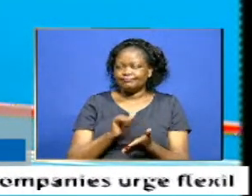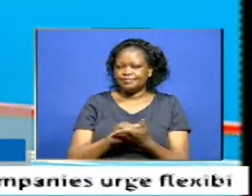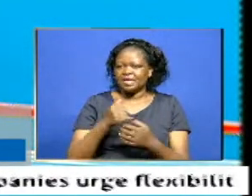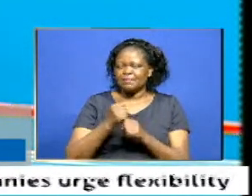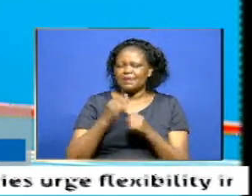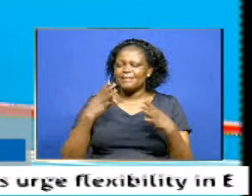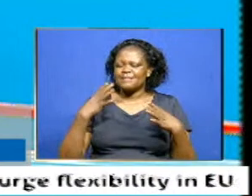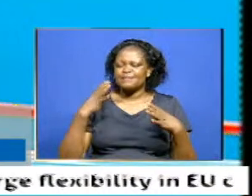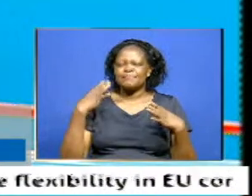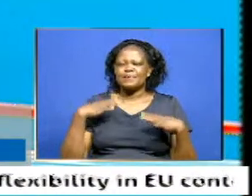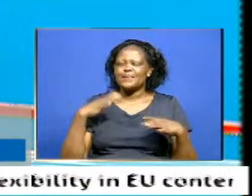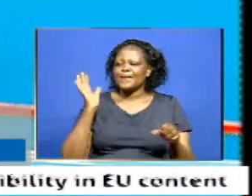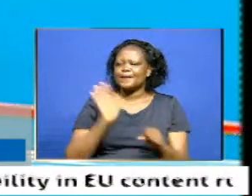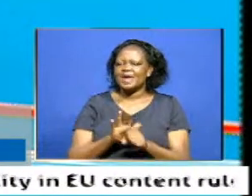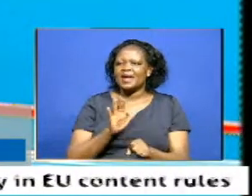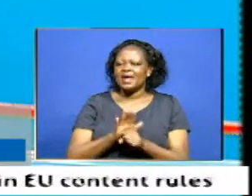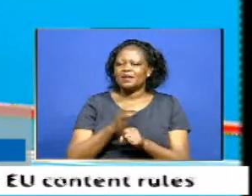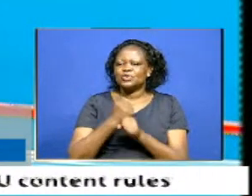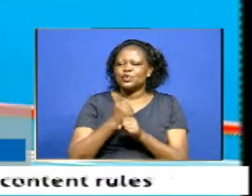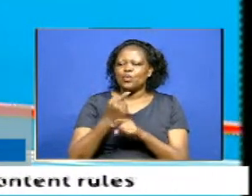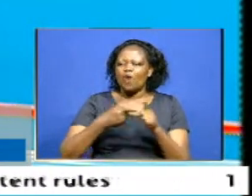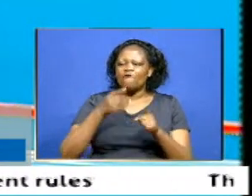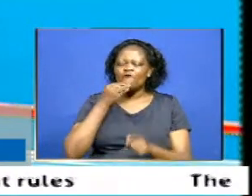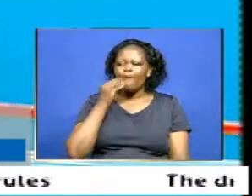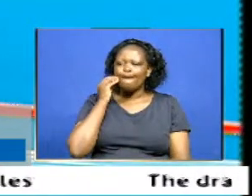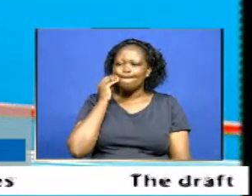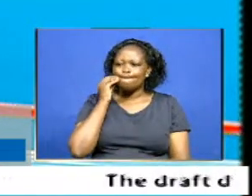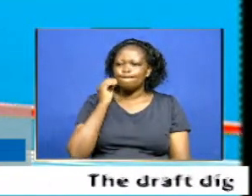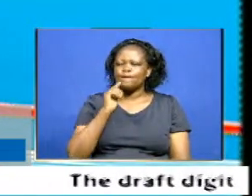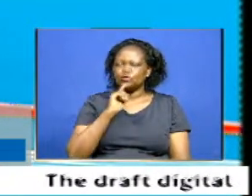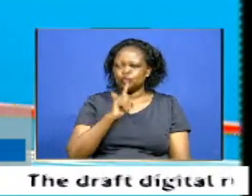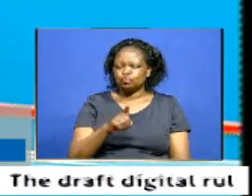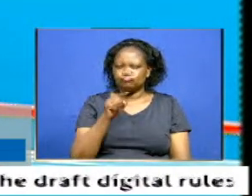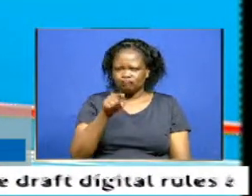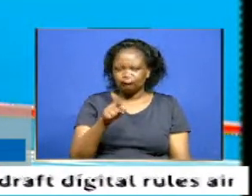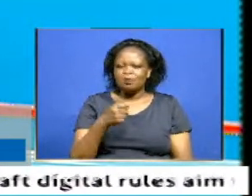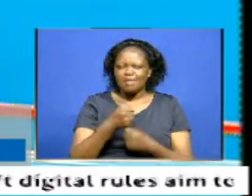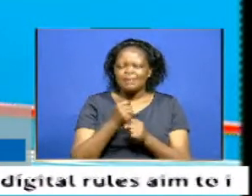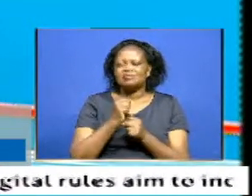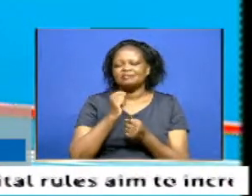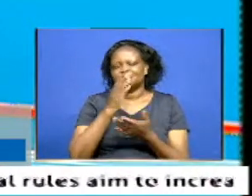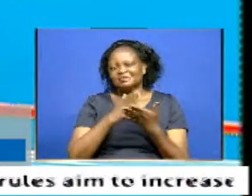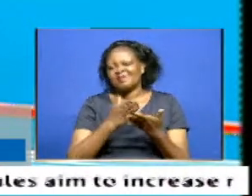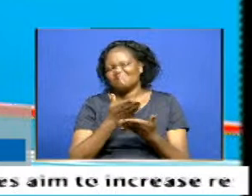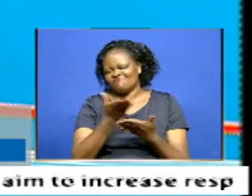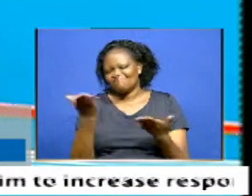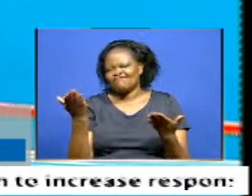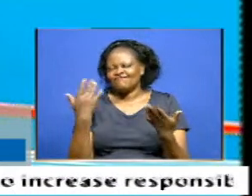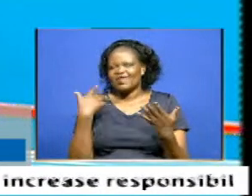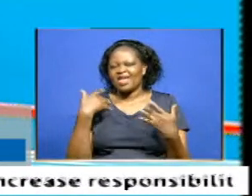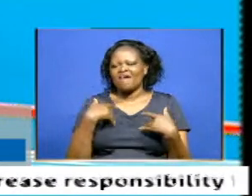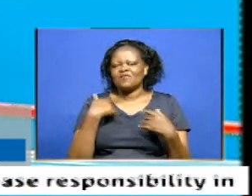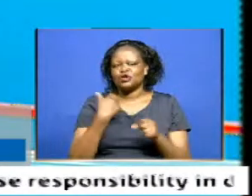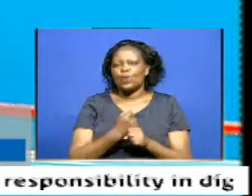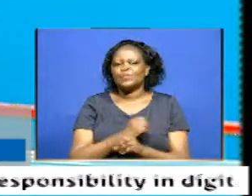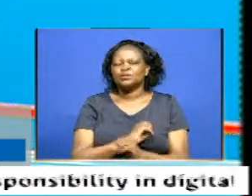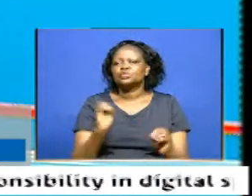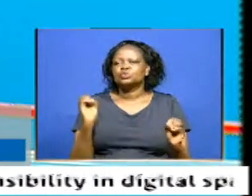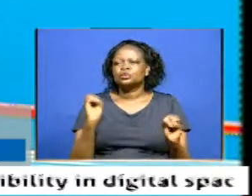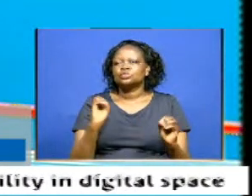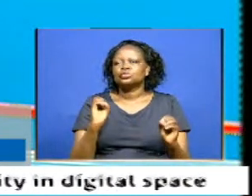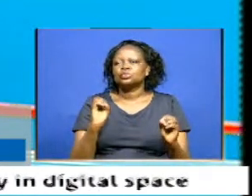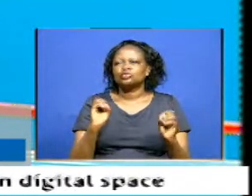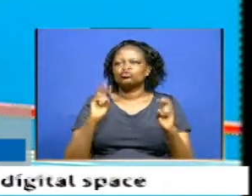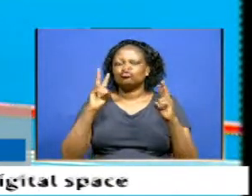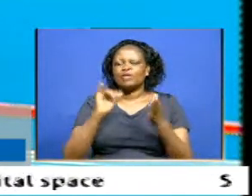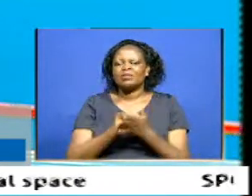people to work from home. And so this has somehow rendered some of them jobless. And so one of the issues